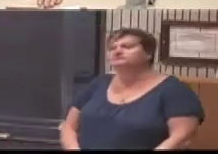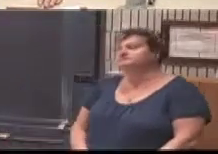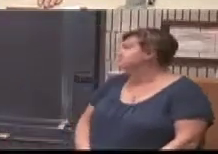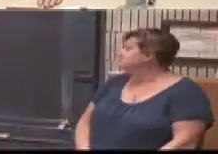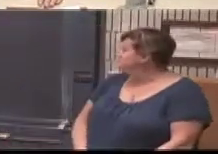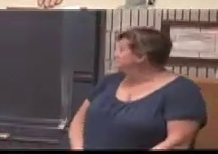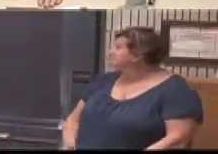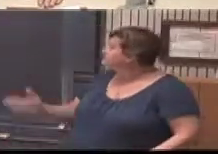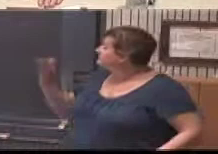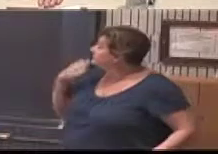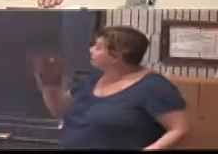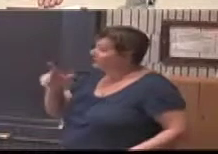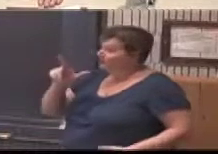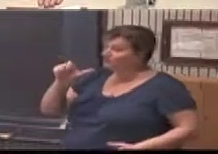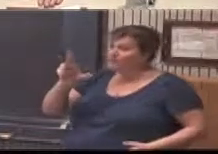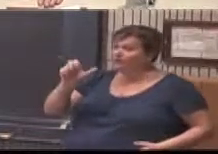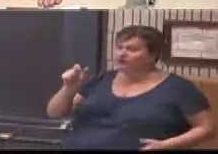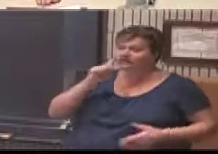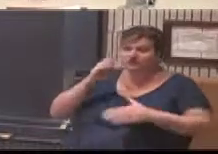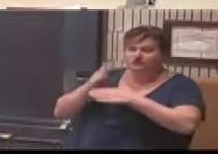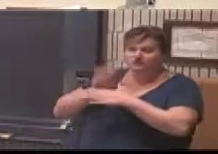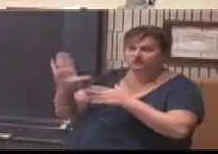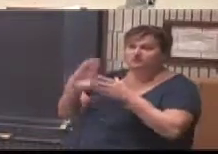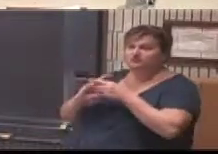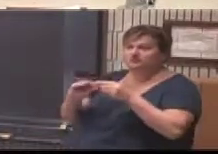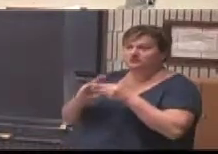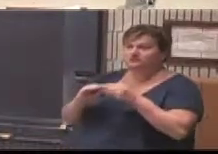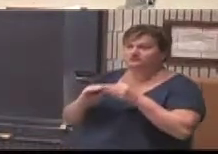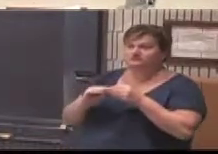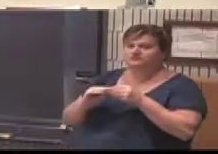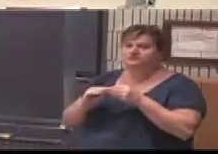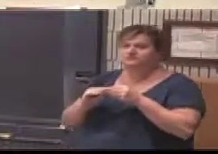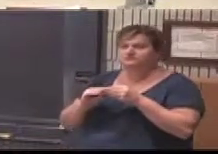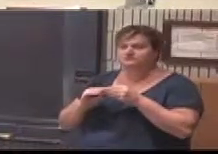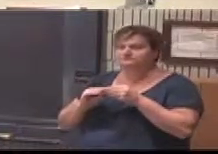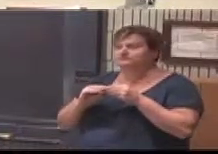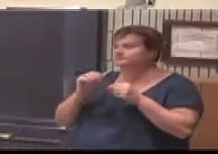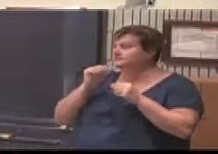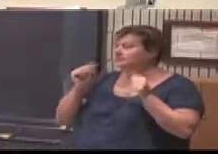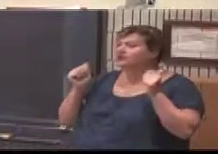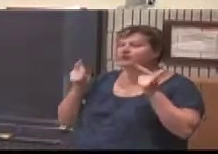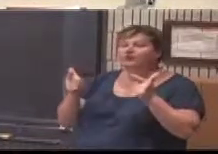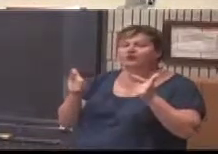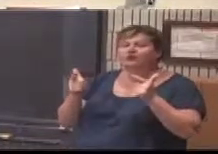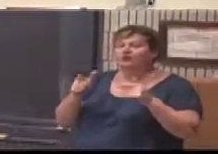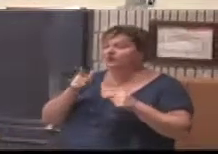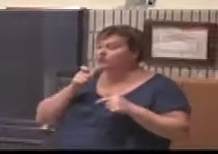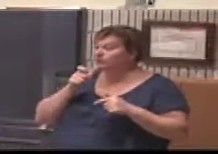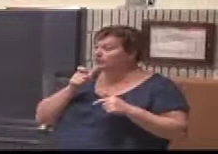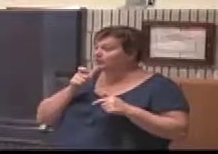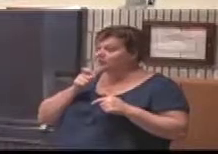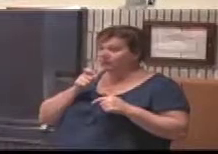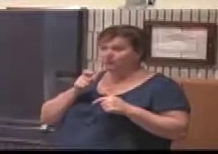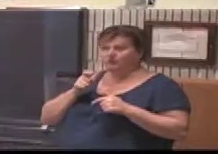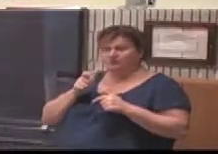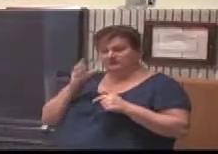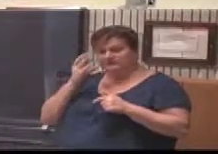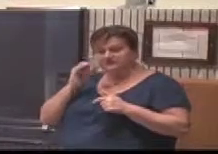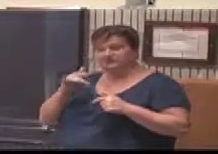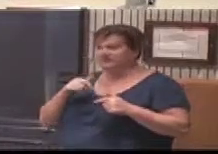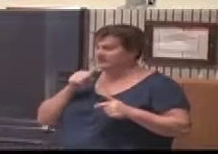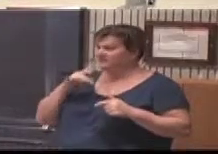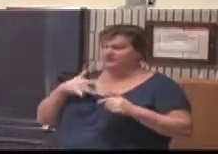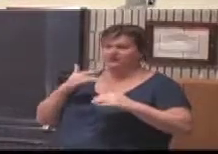And I want to say thank you to Laura for sharing her story. Not everybody who's going through this feels comfortable, and again,